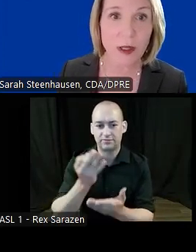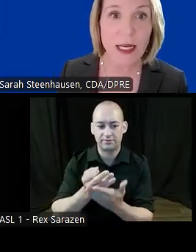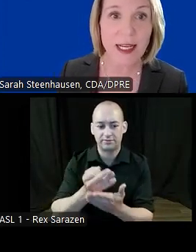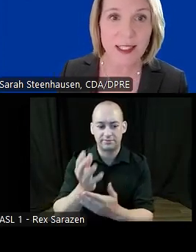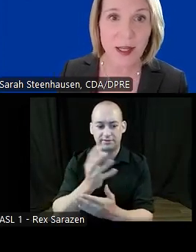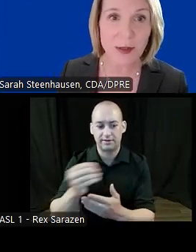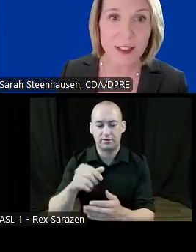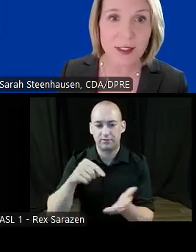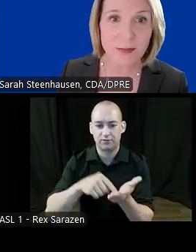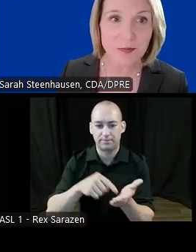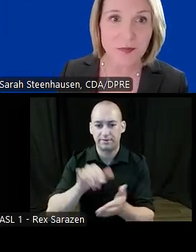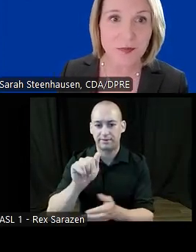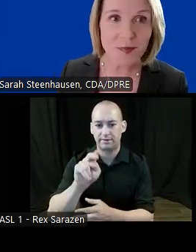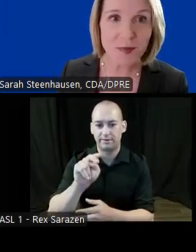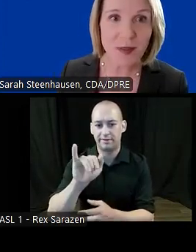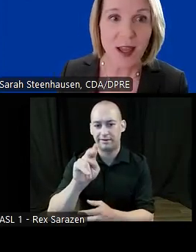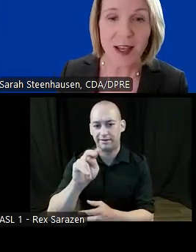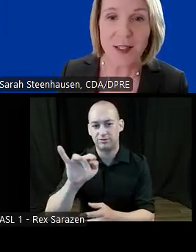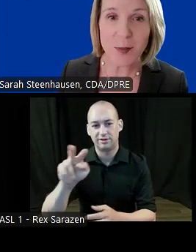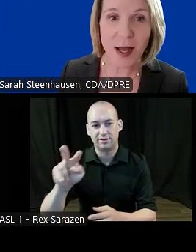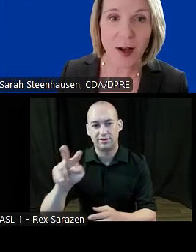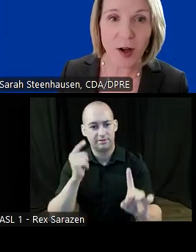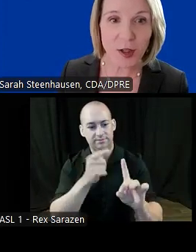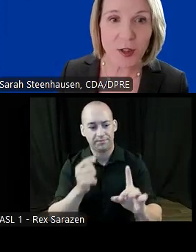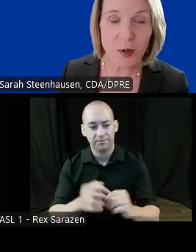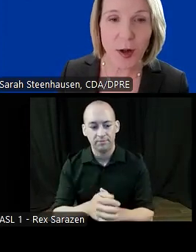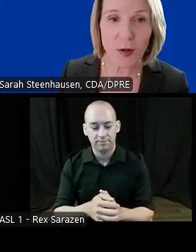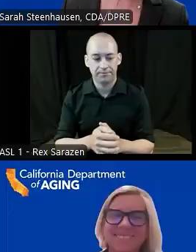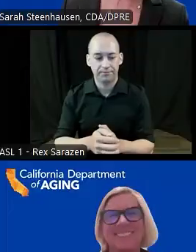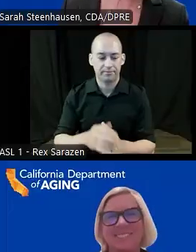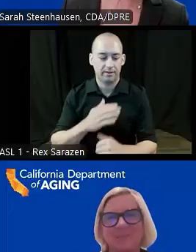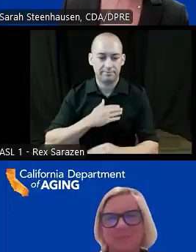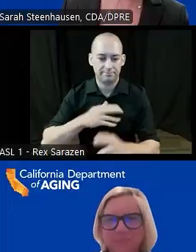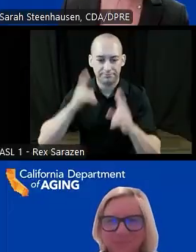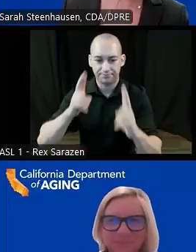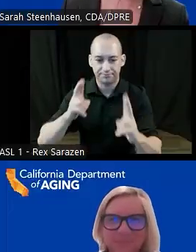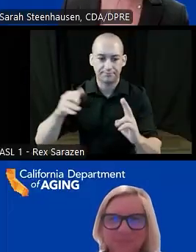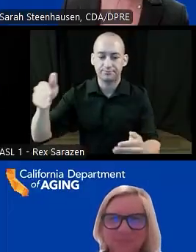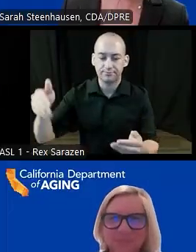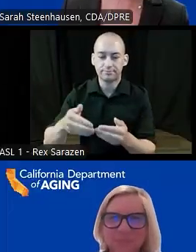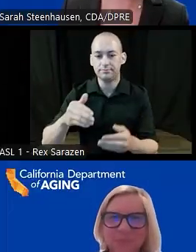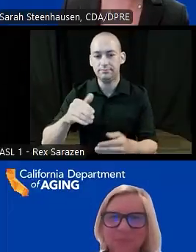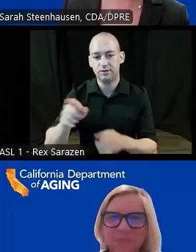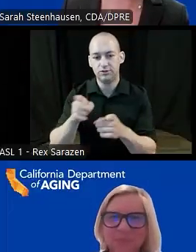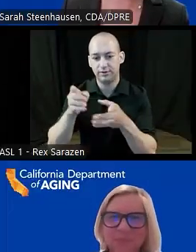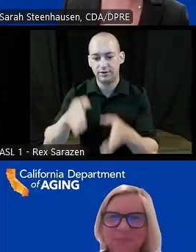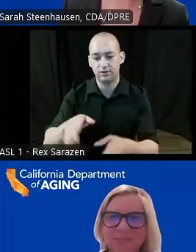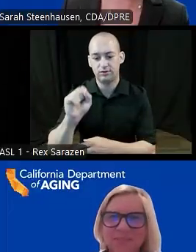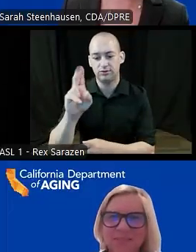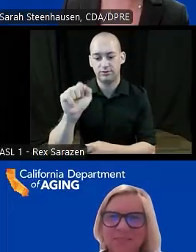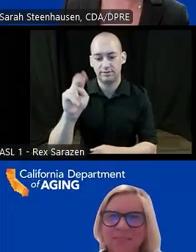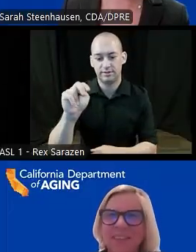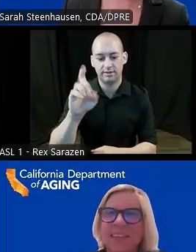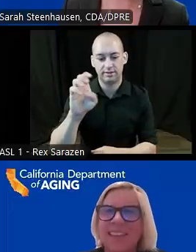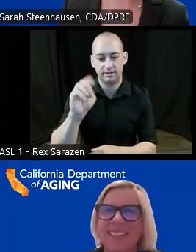initiative. Next slide, please. It's my honor to welcome Director Susan DeMorris to make a few opening